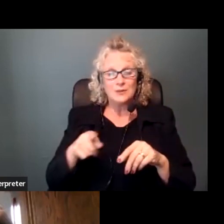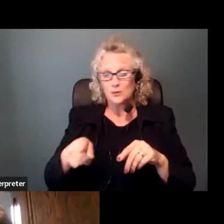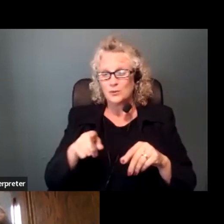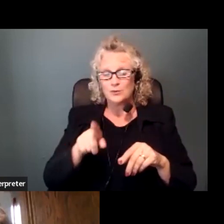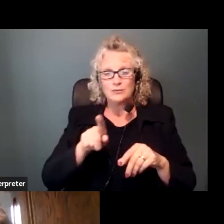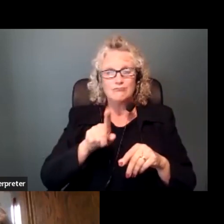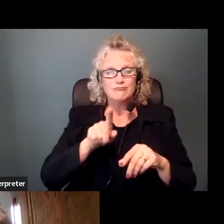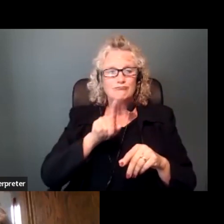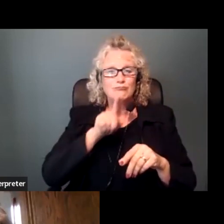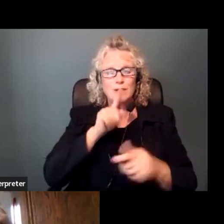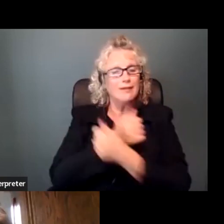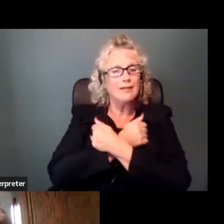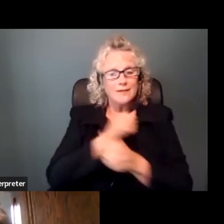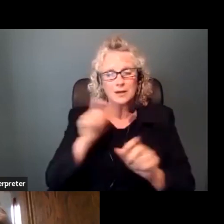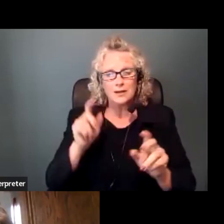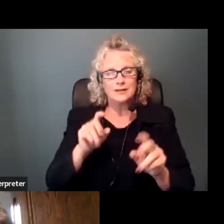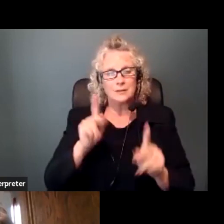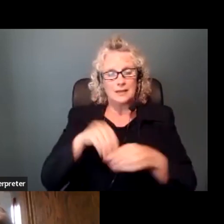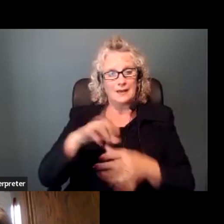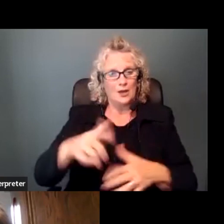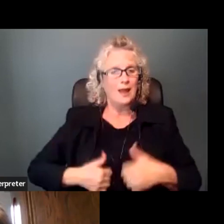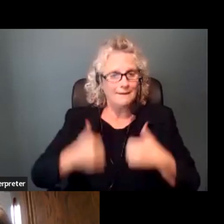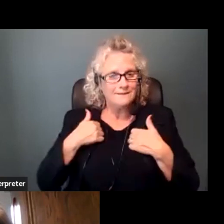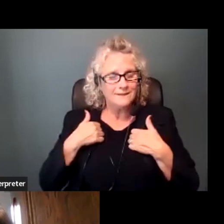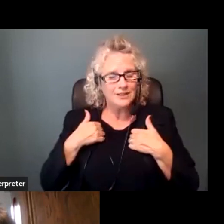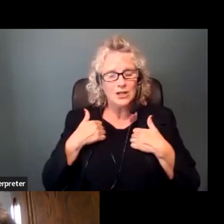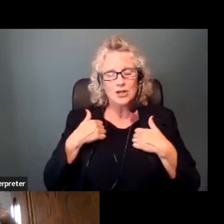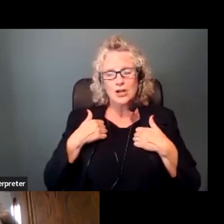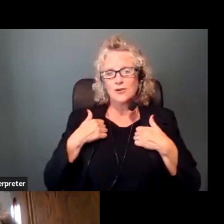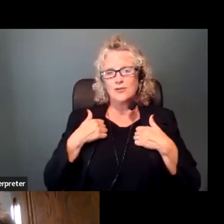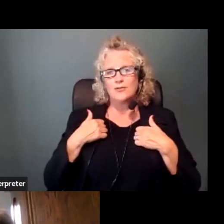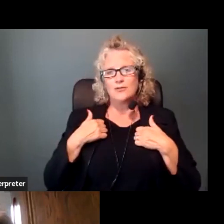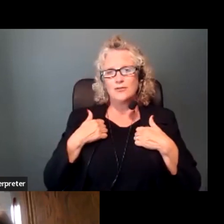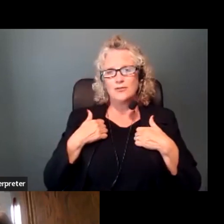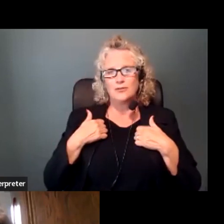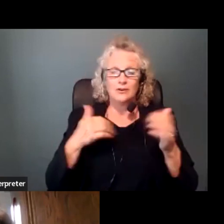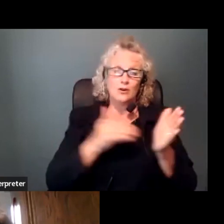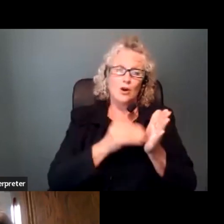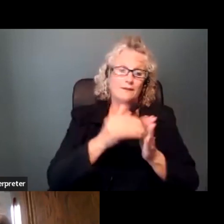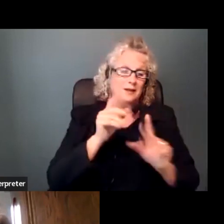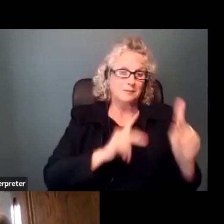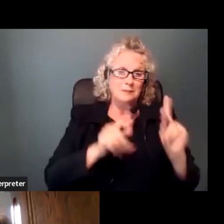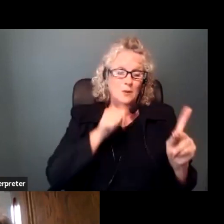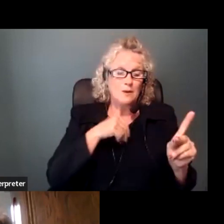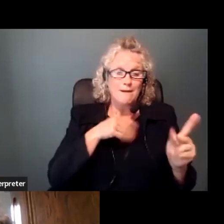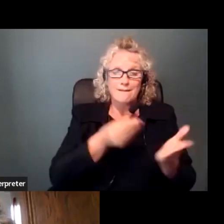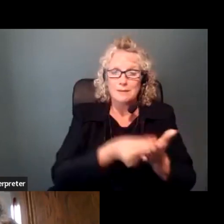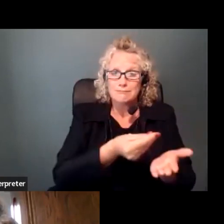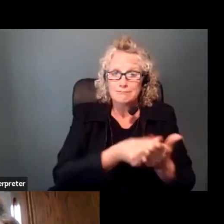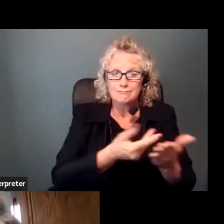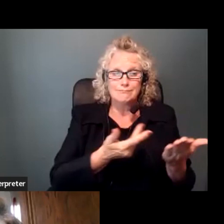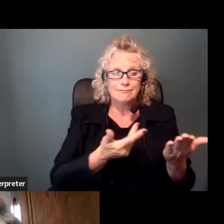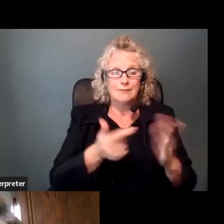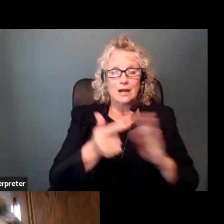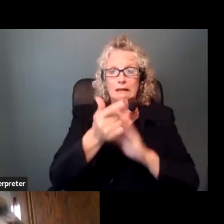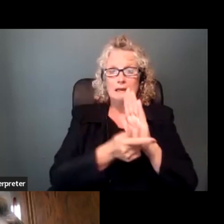a lot of folks don't have the resources, right? They don't have the money, they don't have the space, they don't have the ability, the legal ability on their lease, et cetera, et